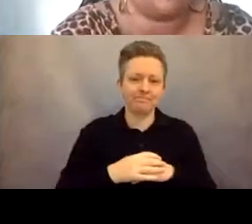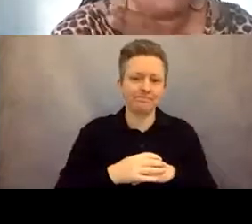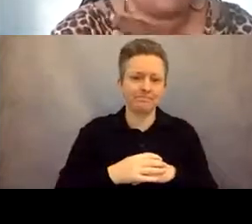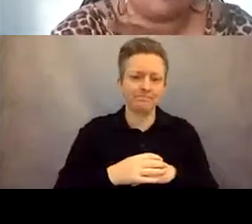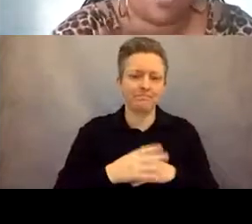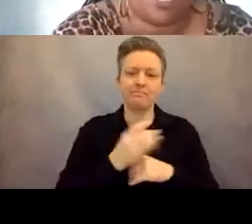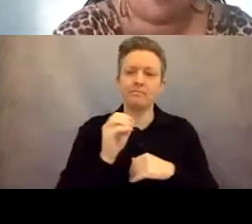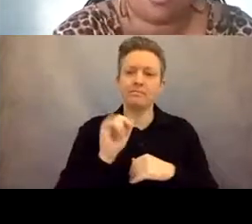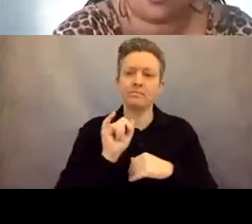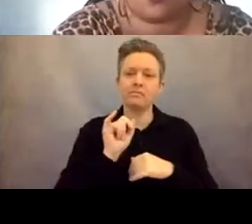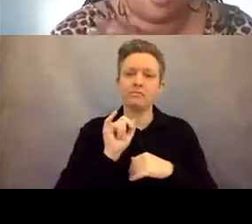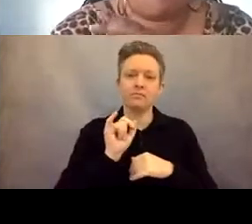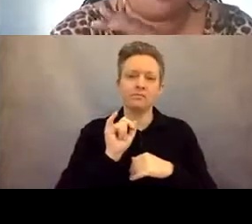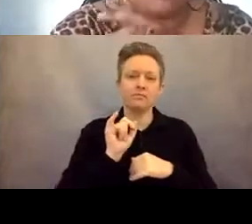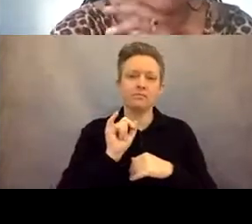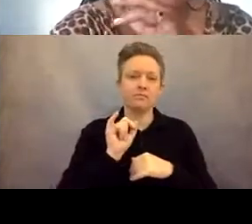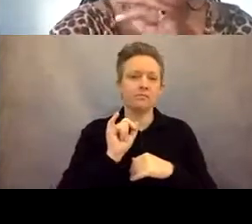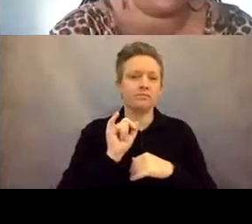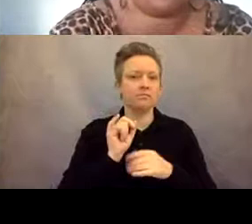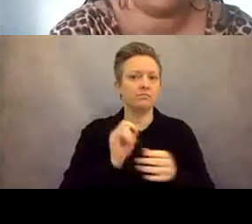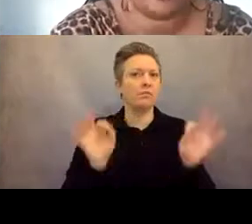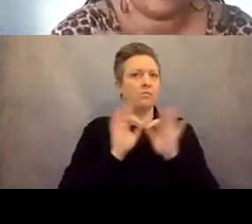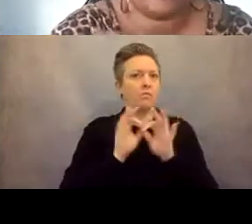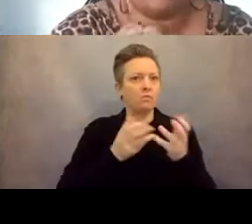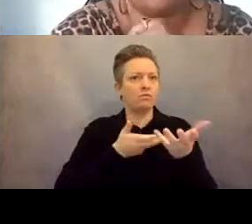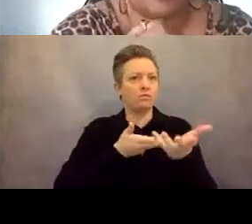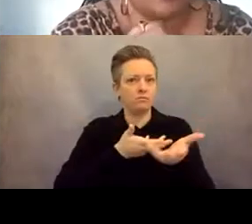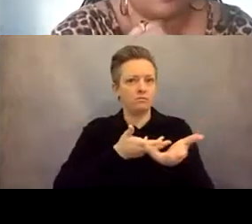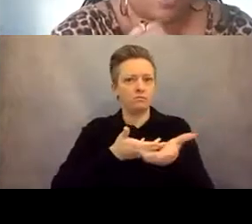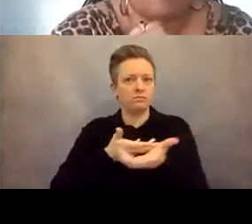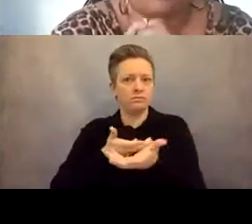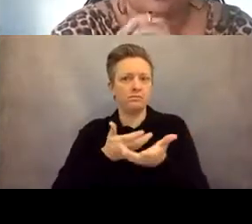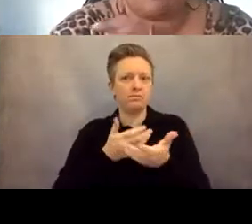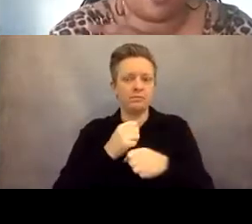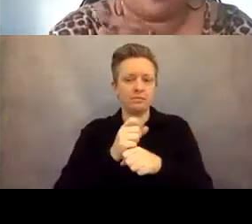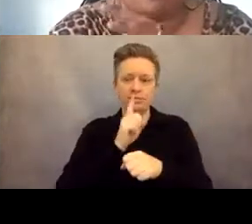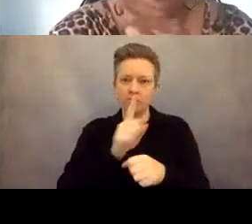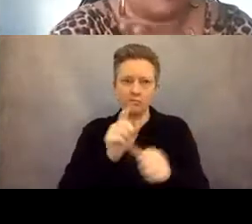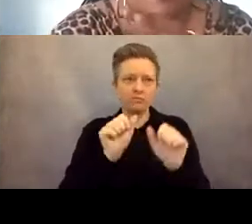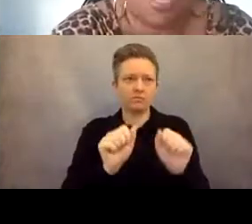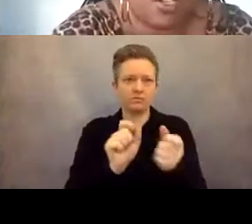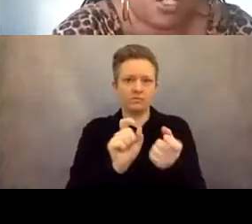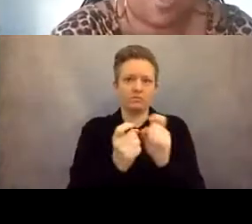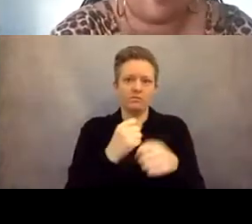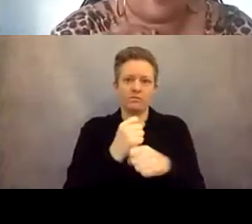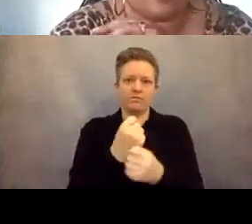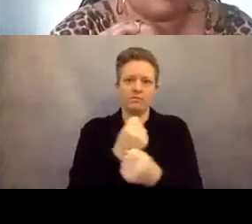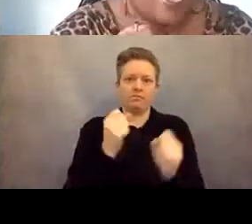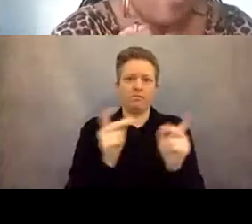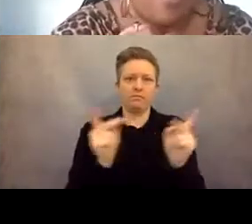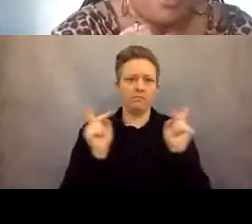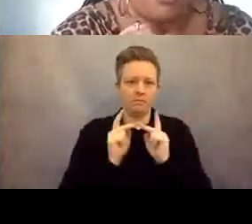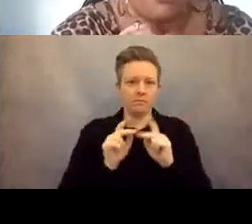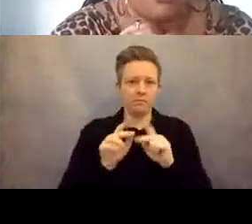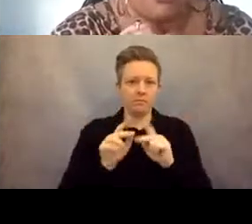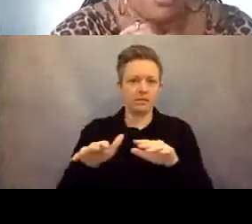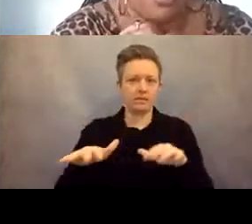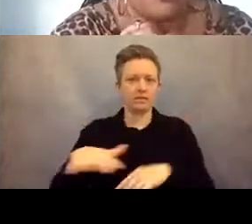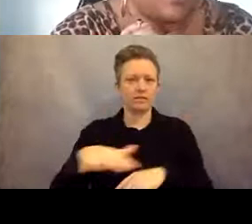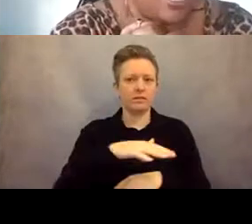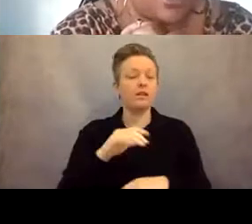leads us to victim blaming or having skewed narratives about survivors or about people of color survivors or Black